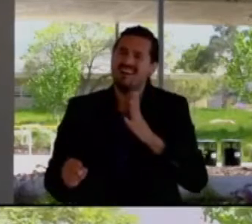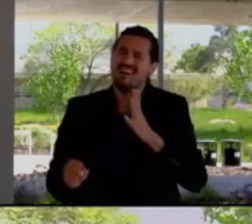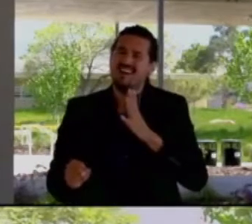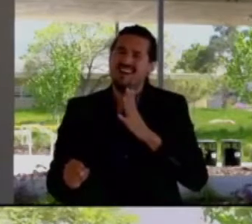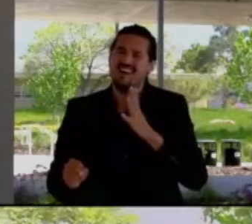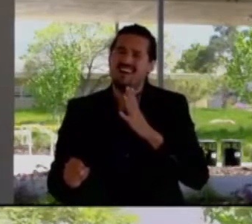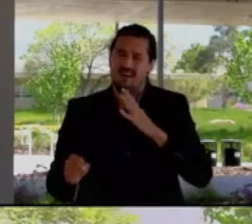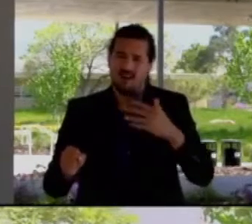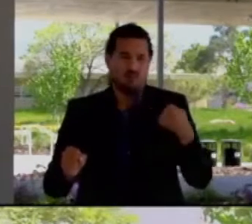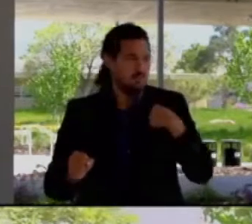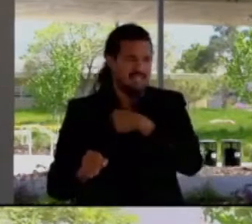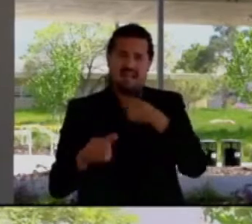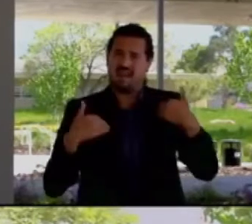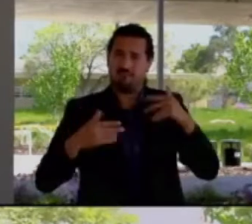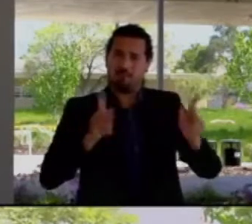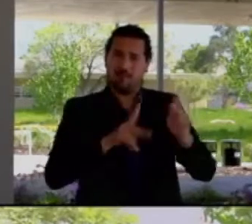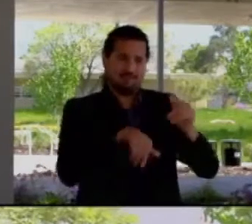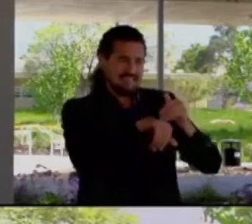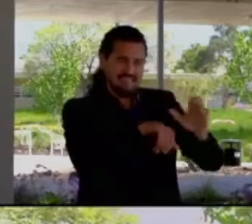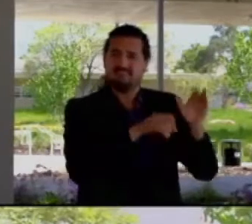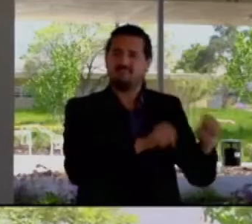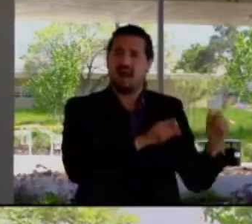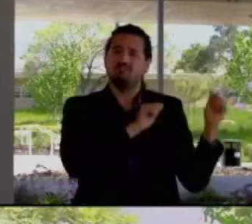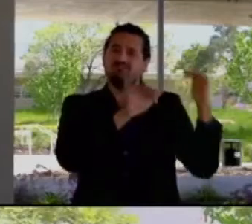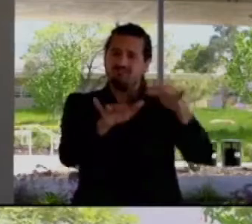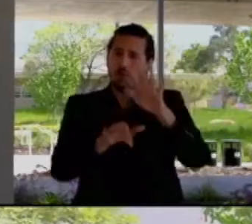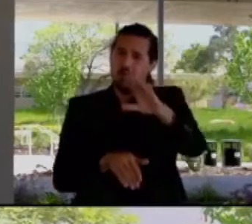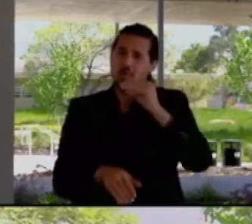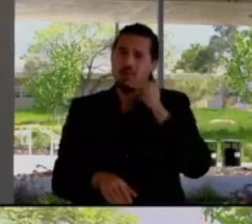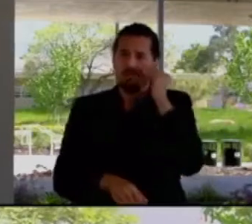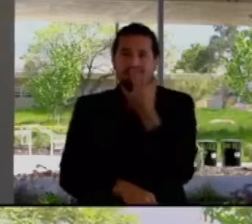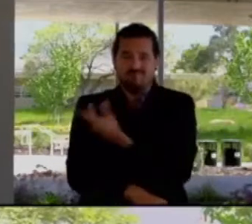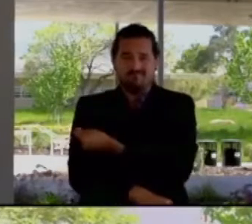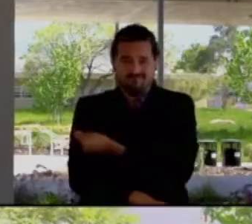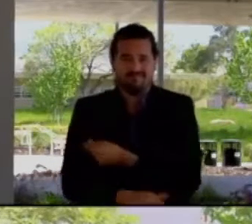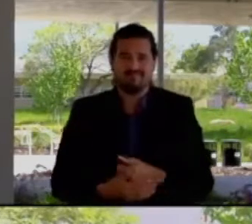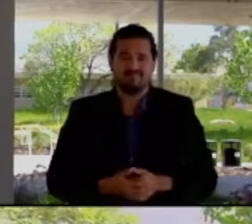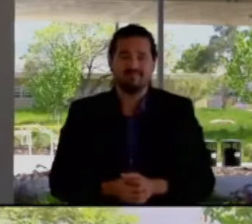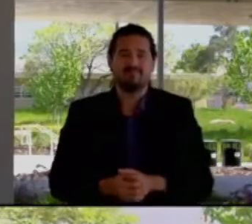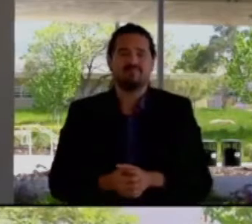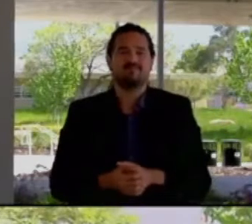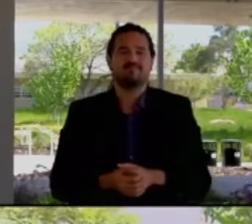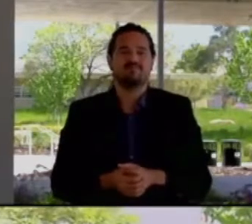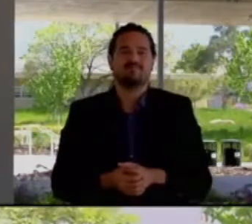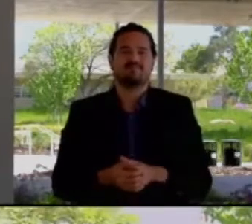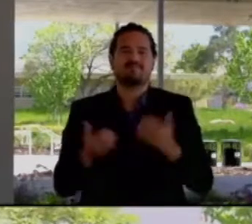We know that, now I'm calling on our youth. We know that,